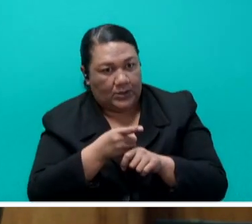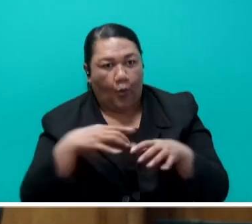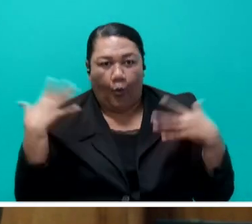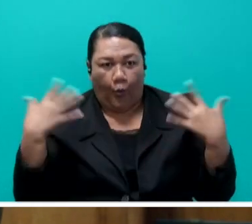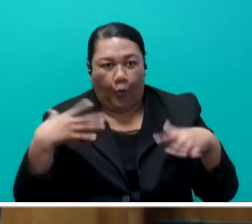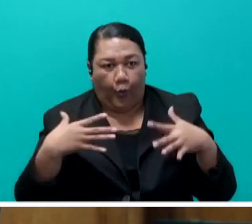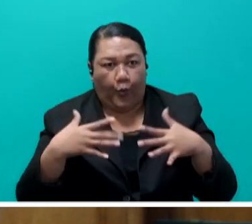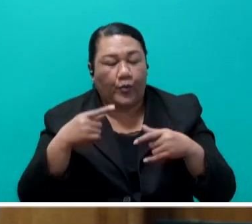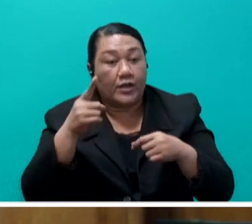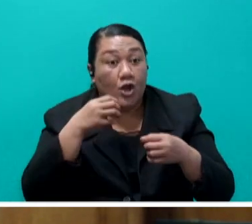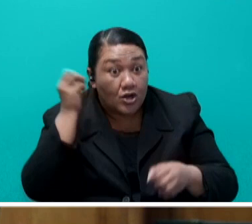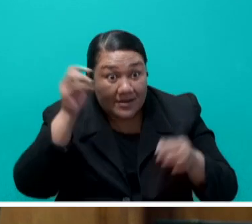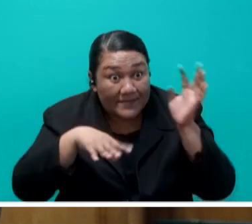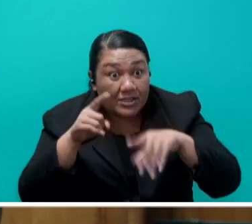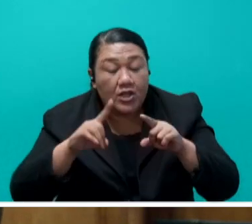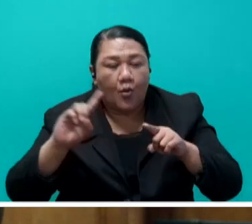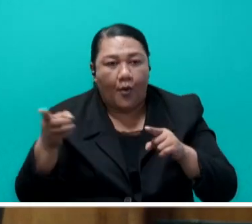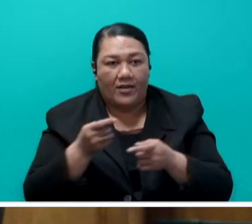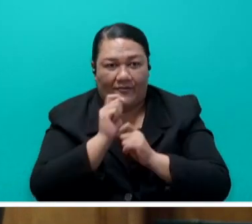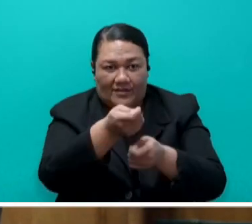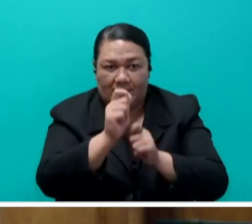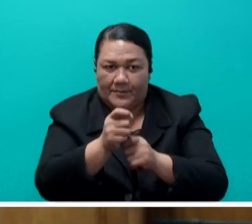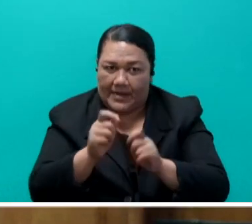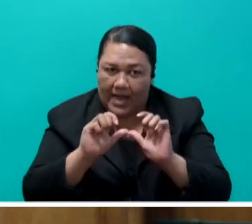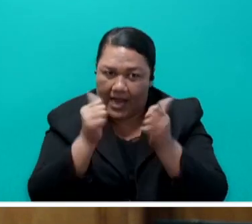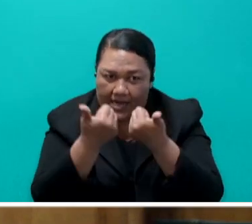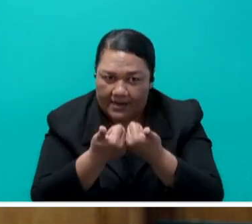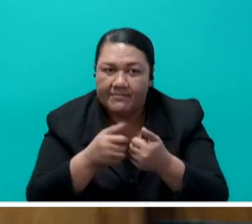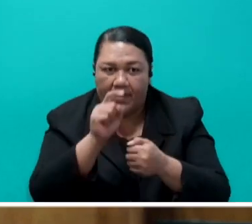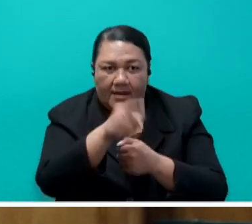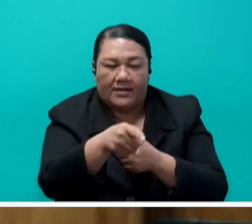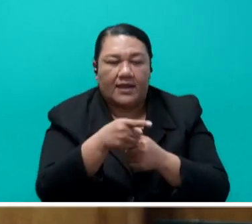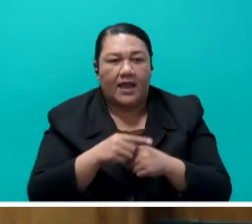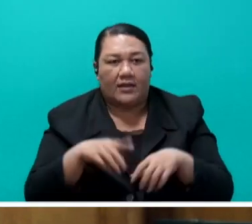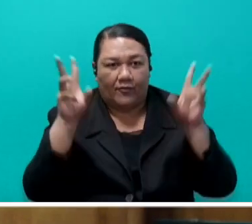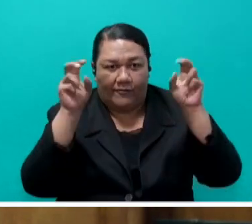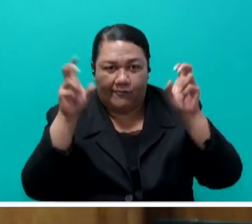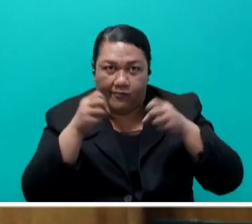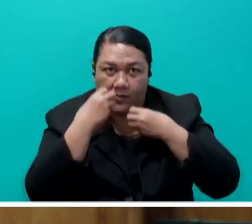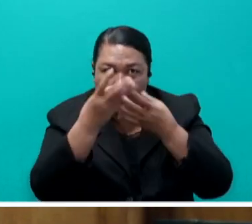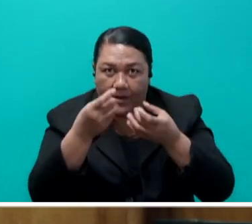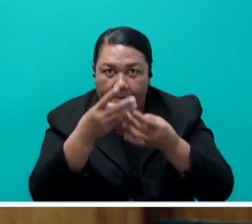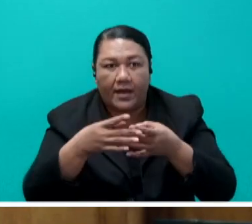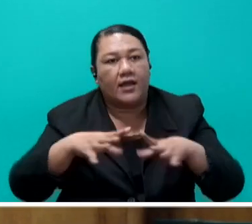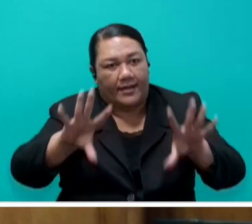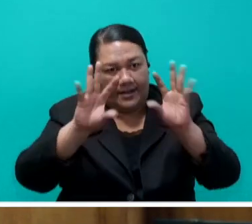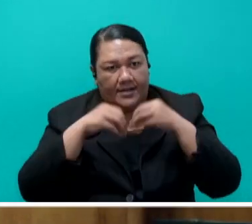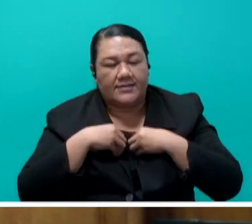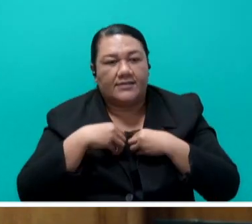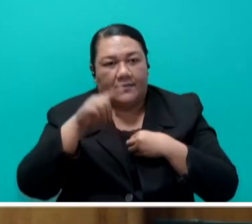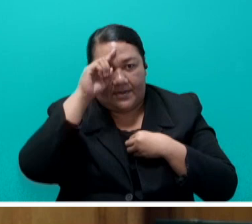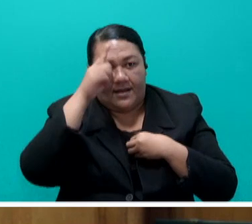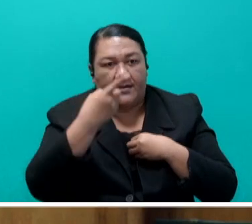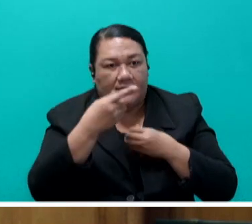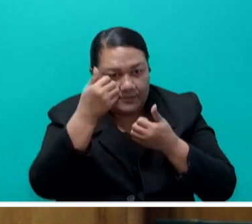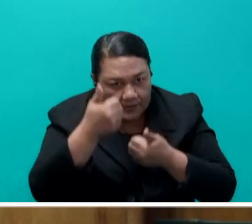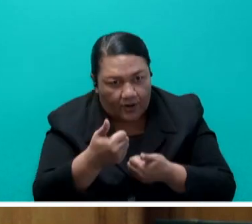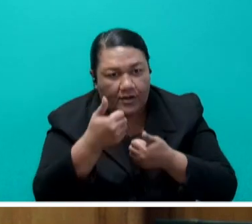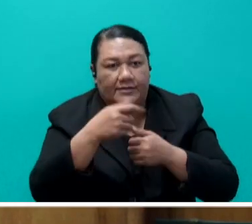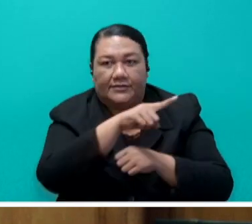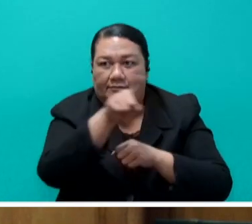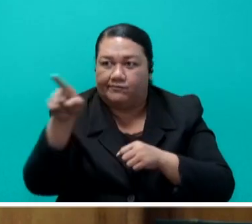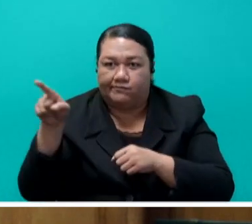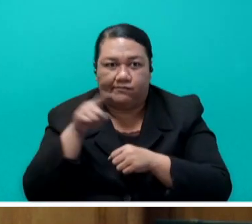The contributions on the fisheries agreement were particularly highlighted and acknowledged by all members, underscoring